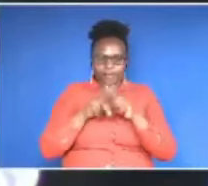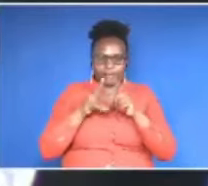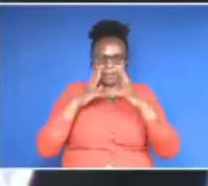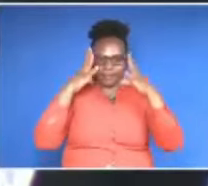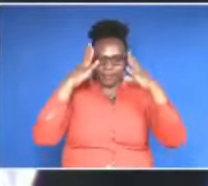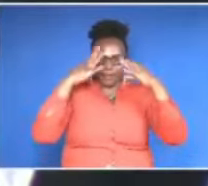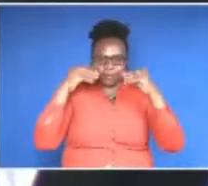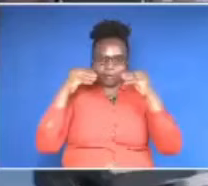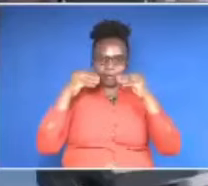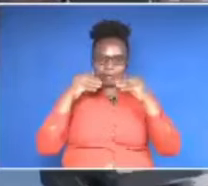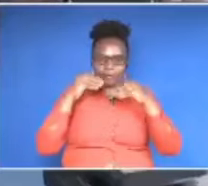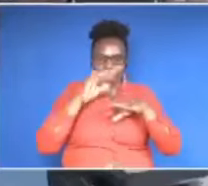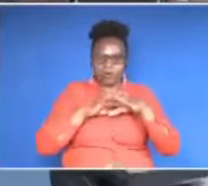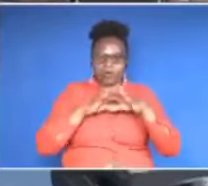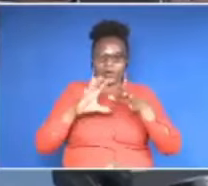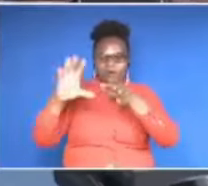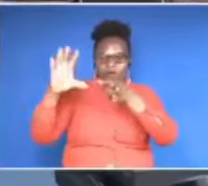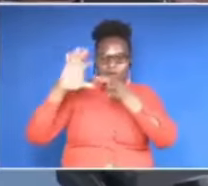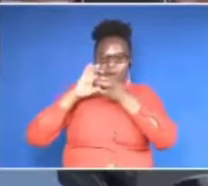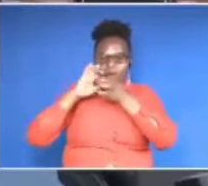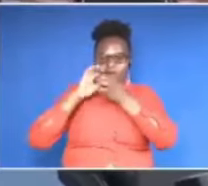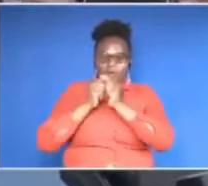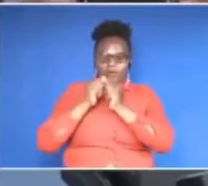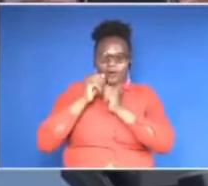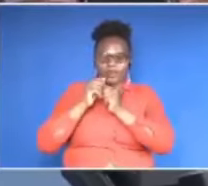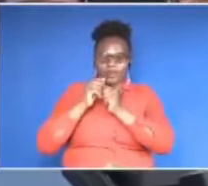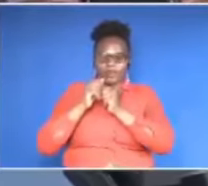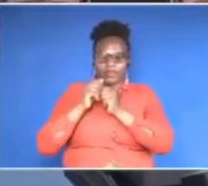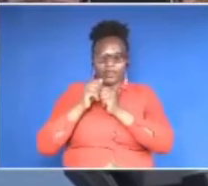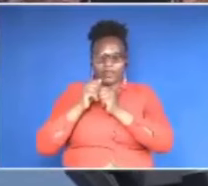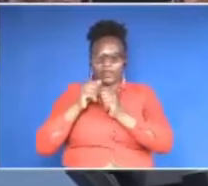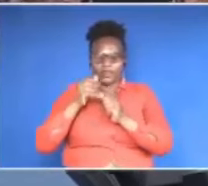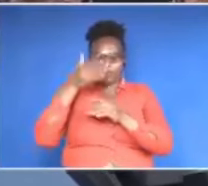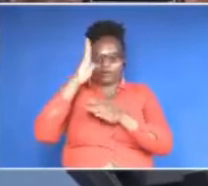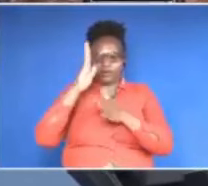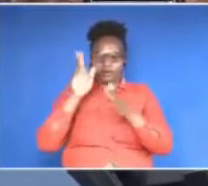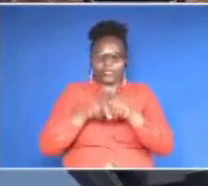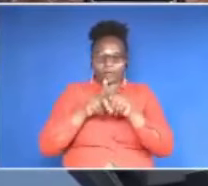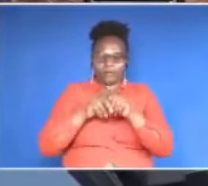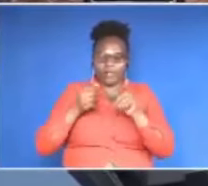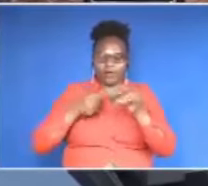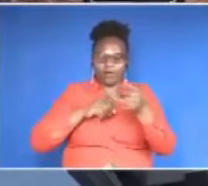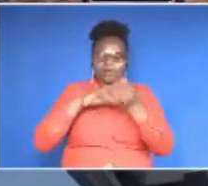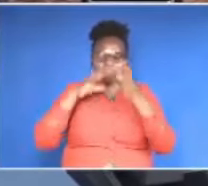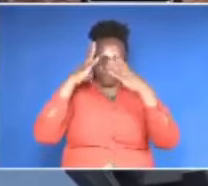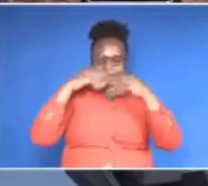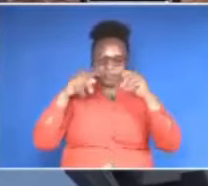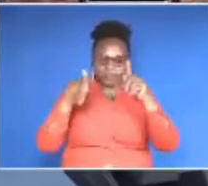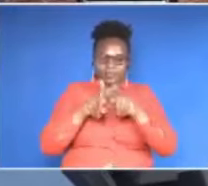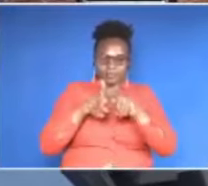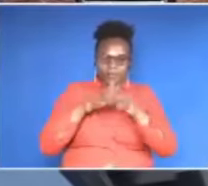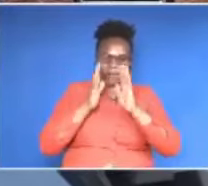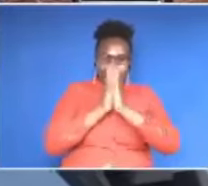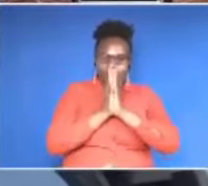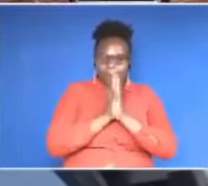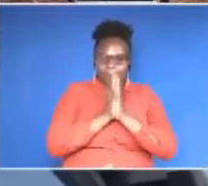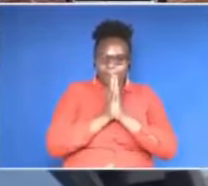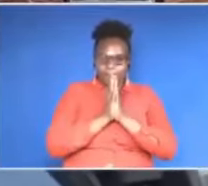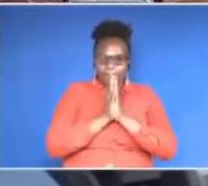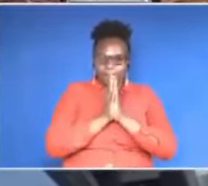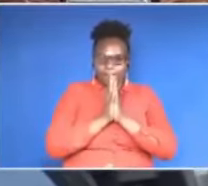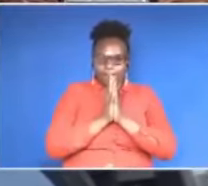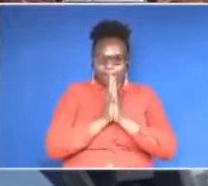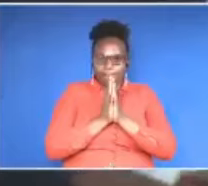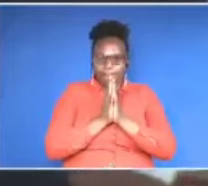president who is on fire for God and the first lady is an intercessor. So sasa kuwa there is any demon that